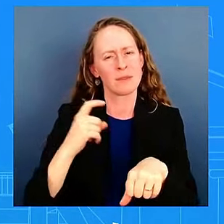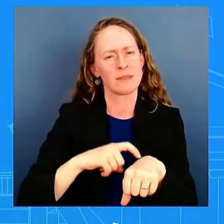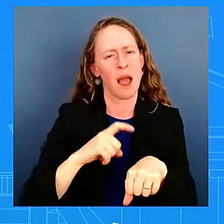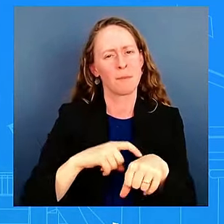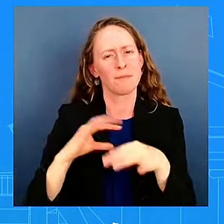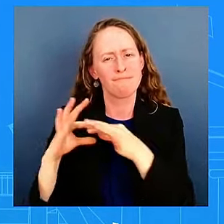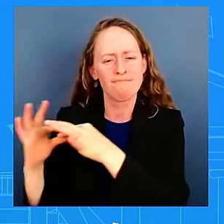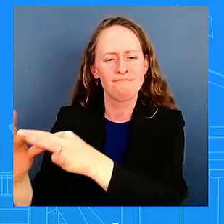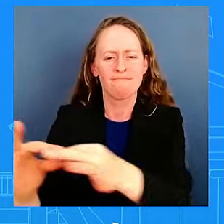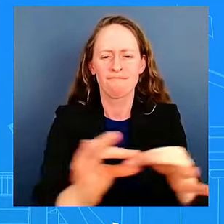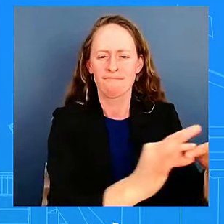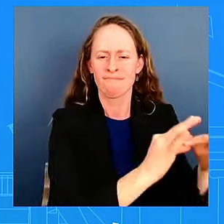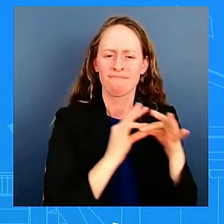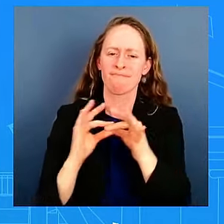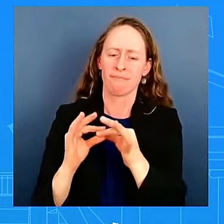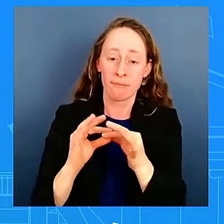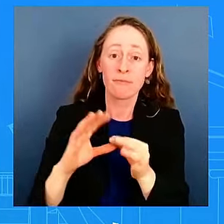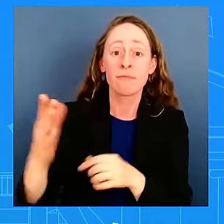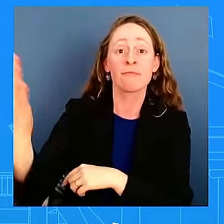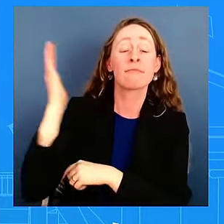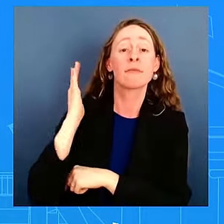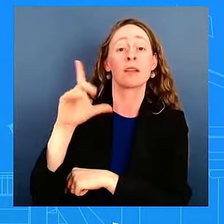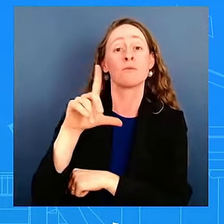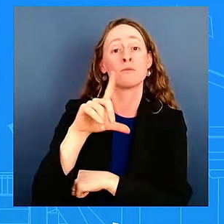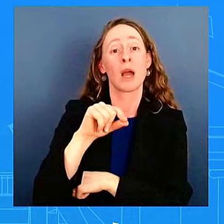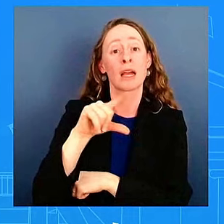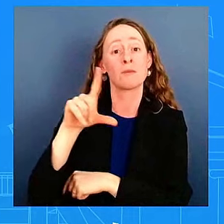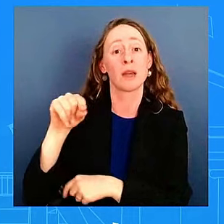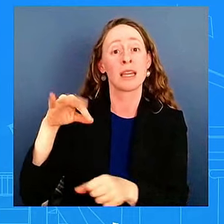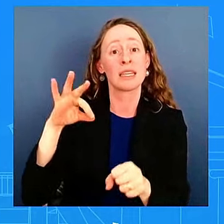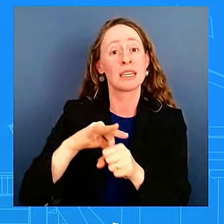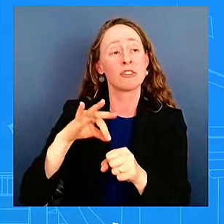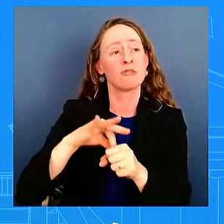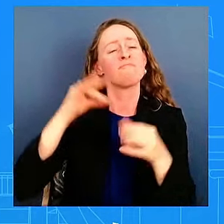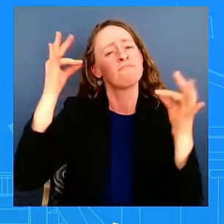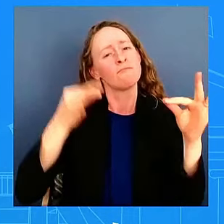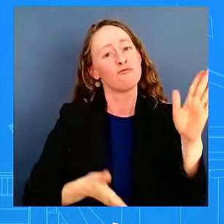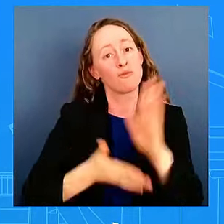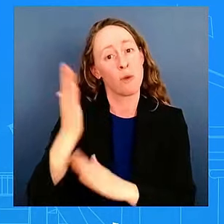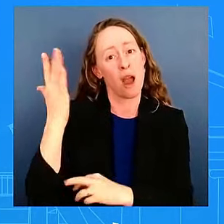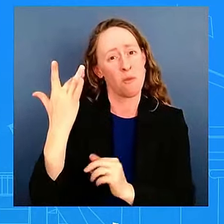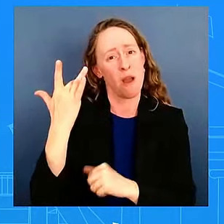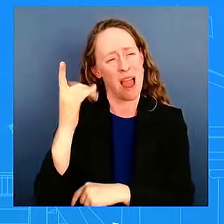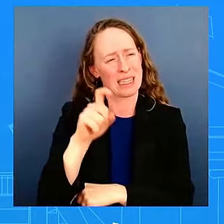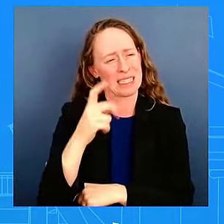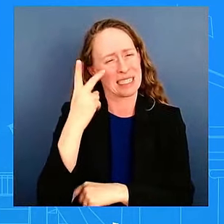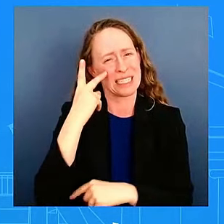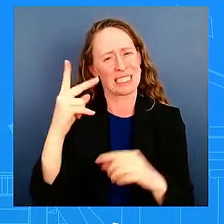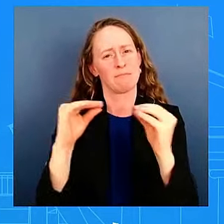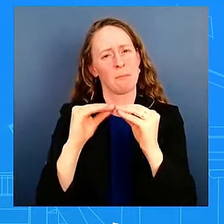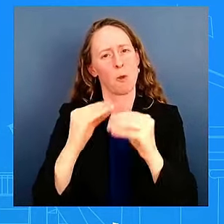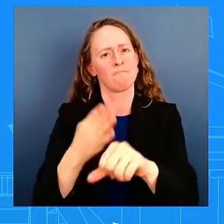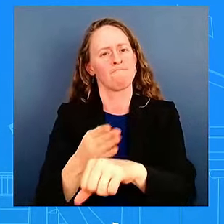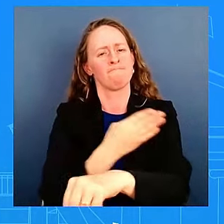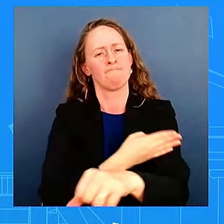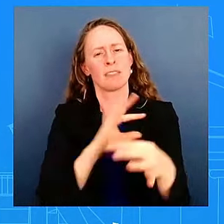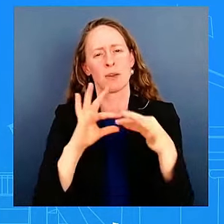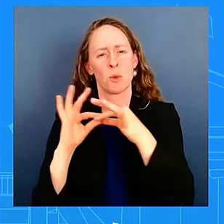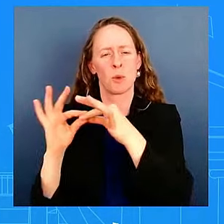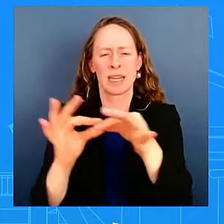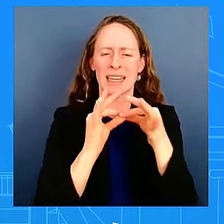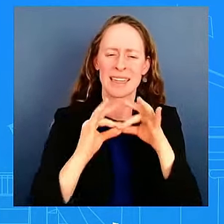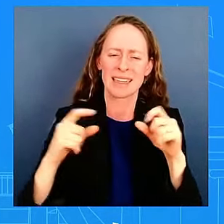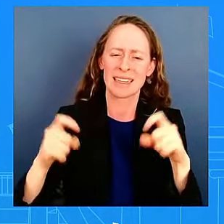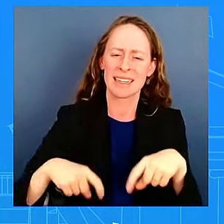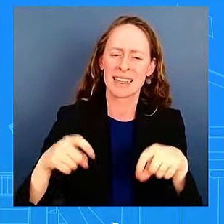country, And he also said that it is okay to have disagreements on agendas. It